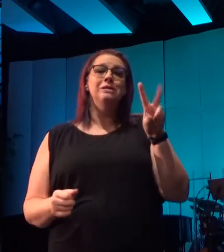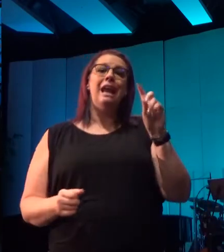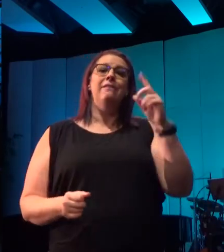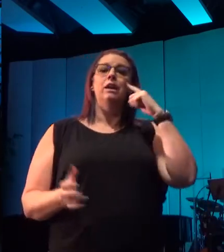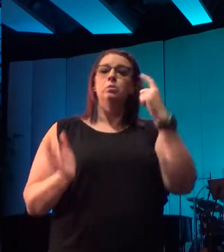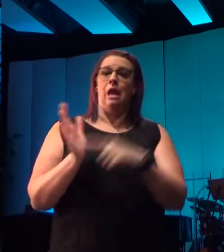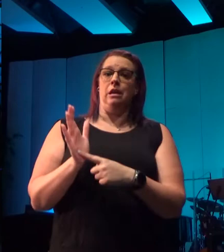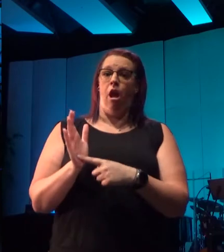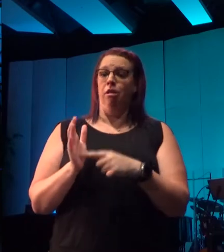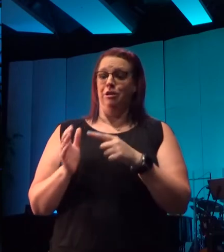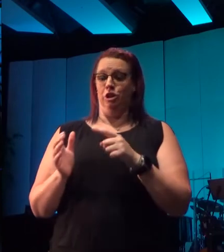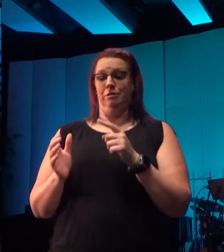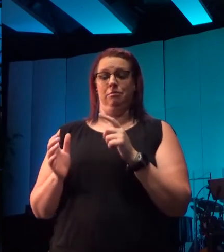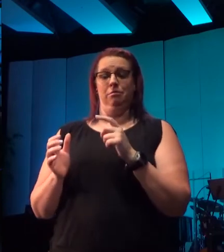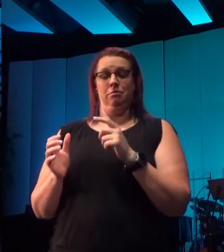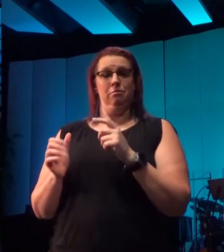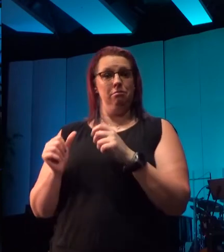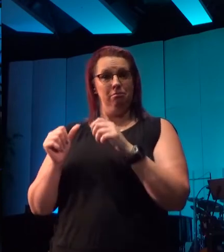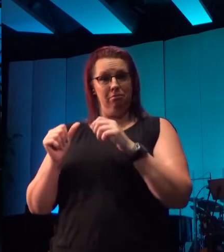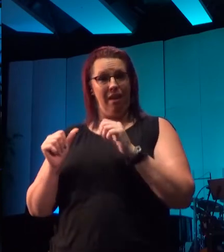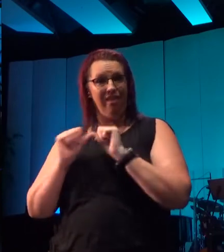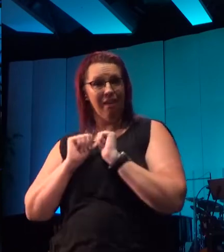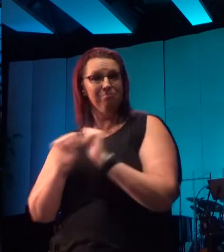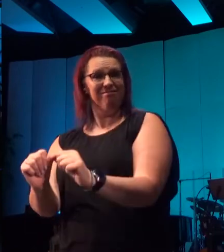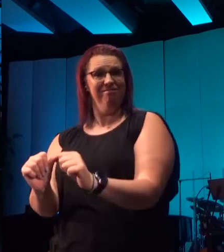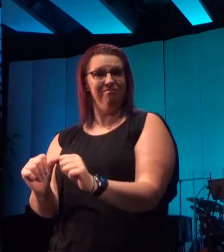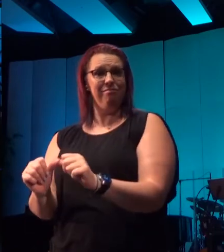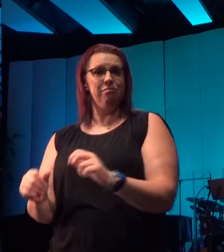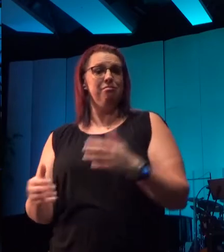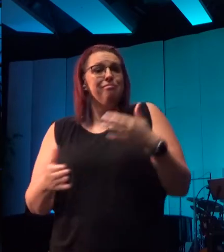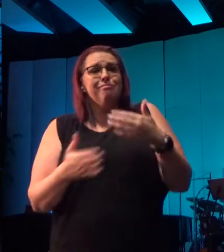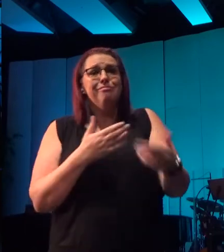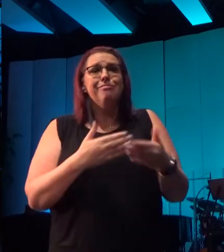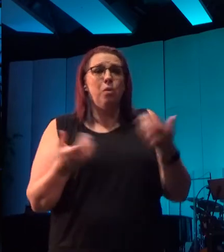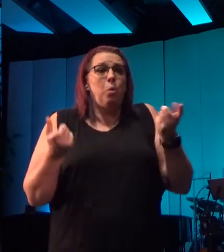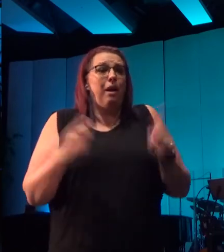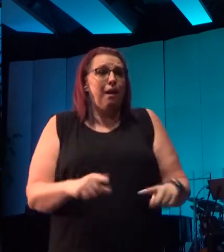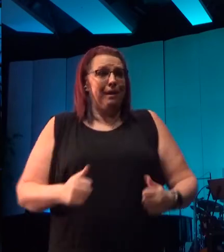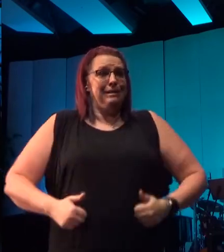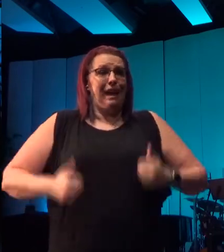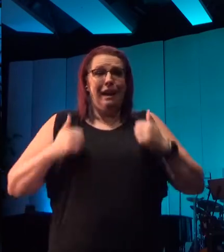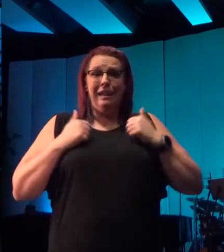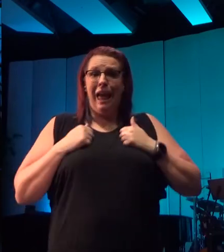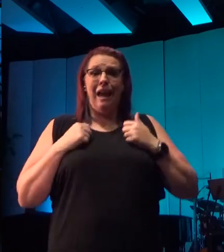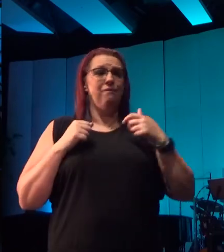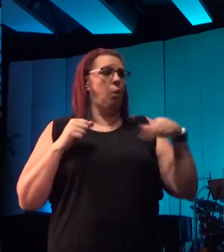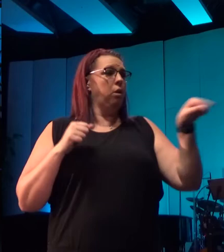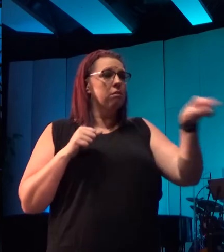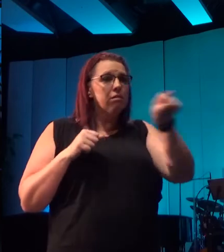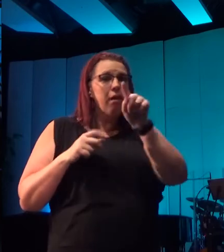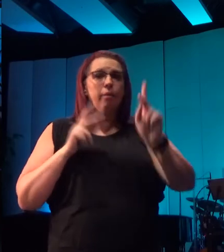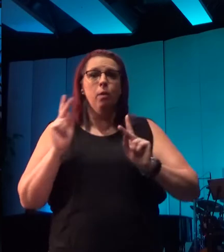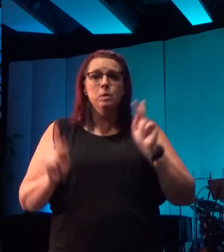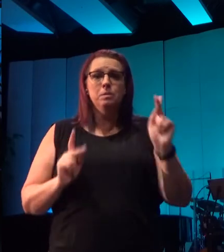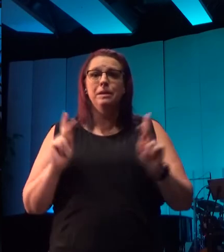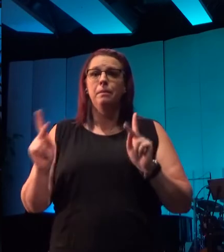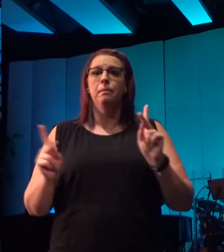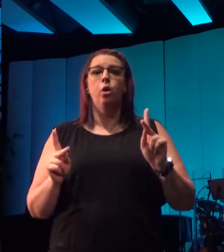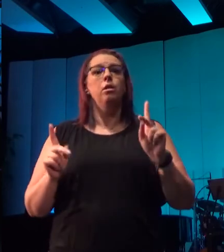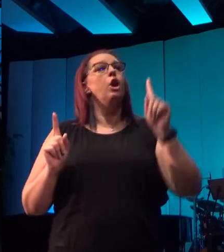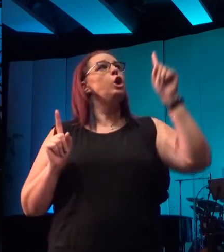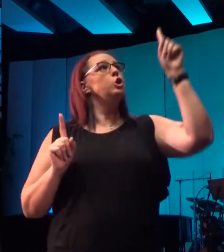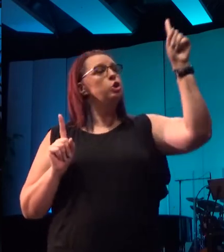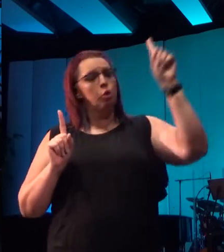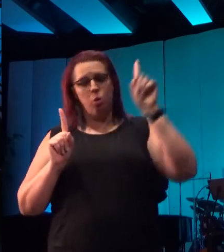even in those changes, whether in my life or in those around me, thou art with